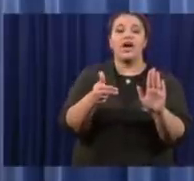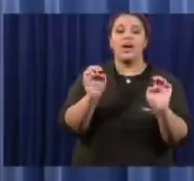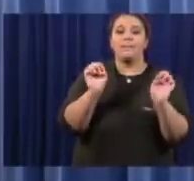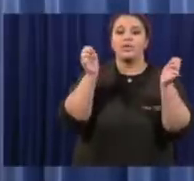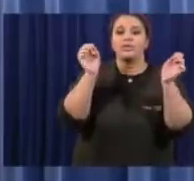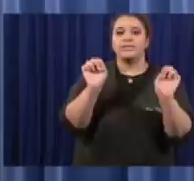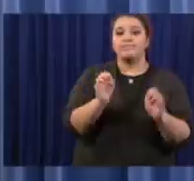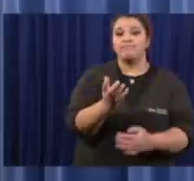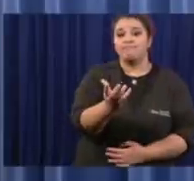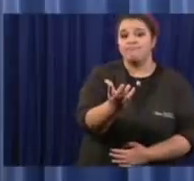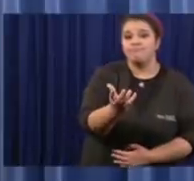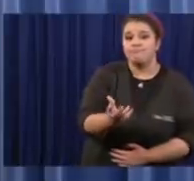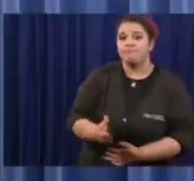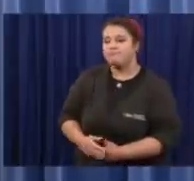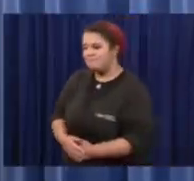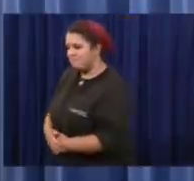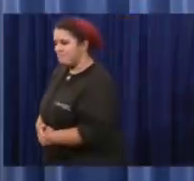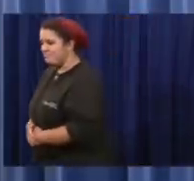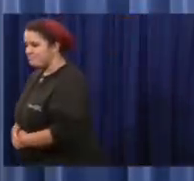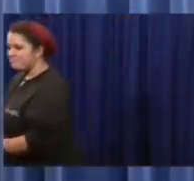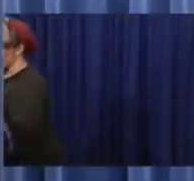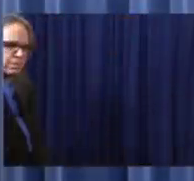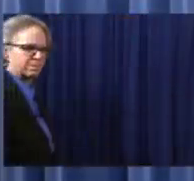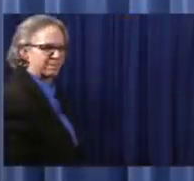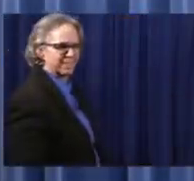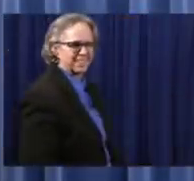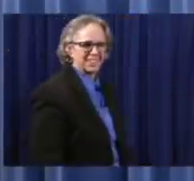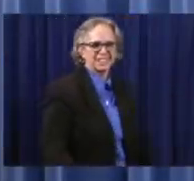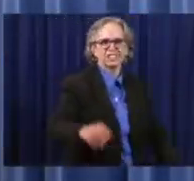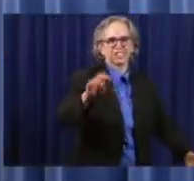Well, Jack, I'm sure you're a lot better lawyer than I am.